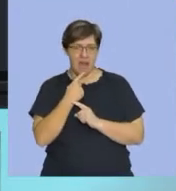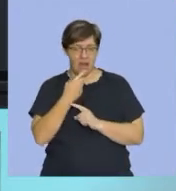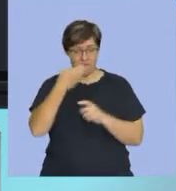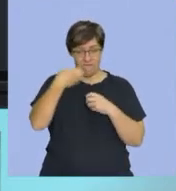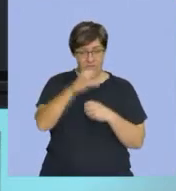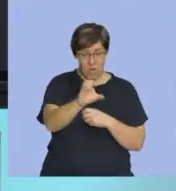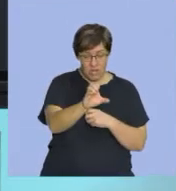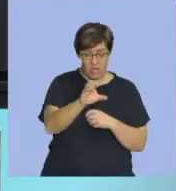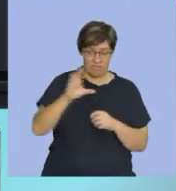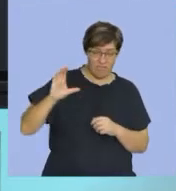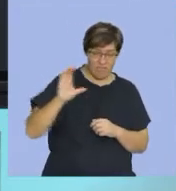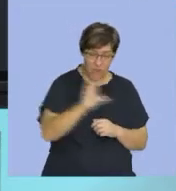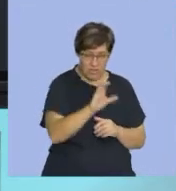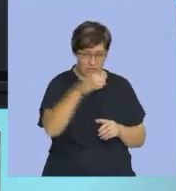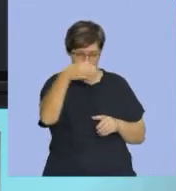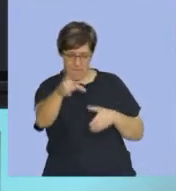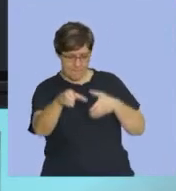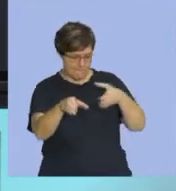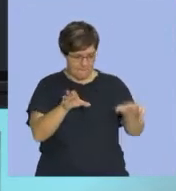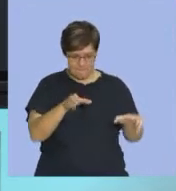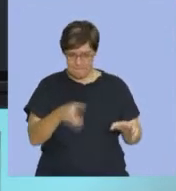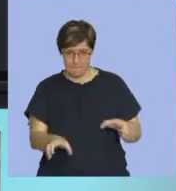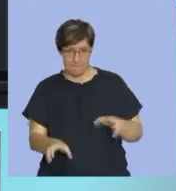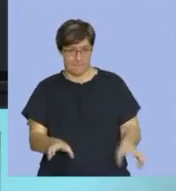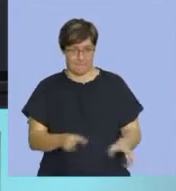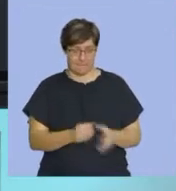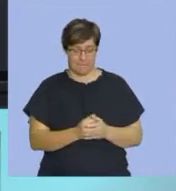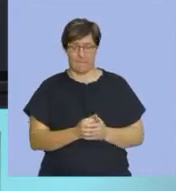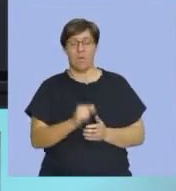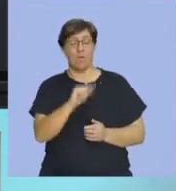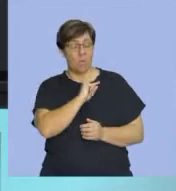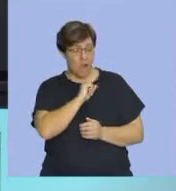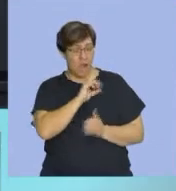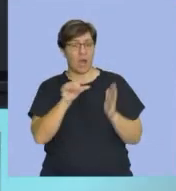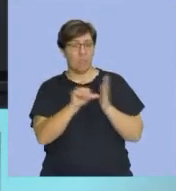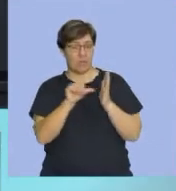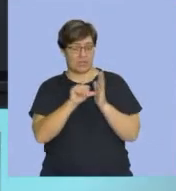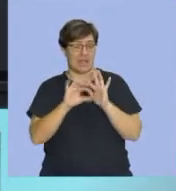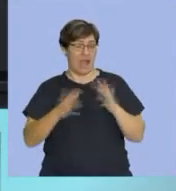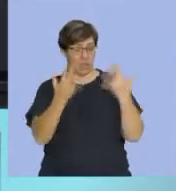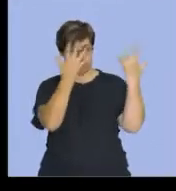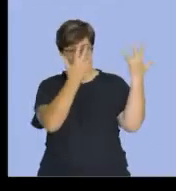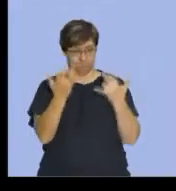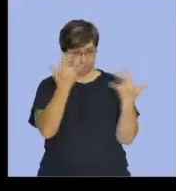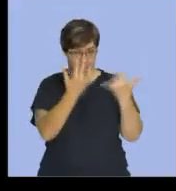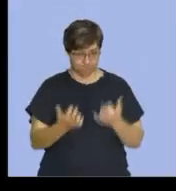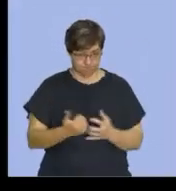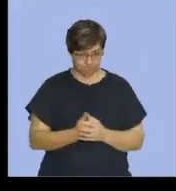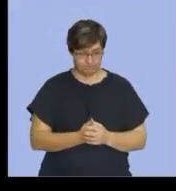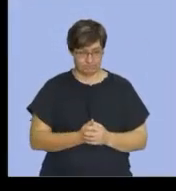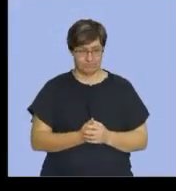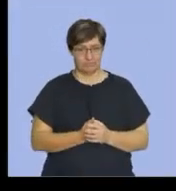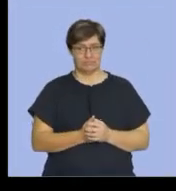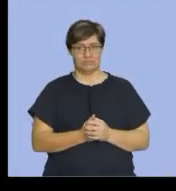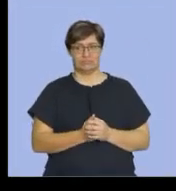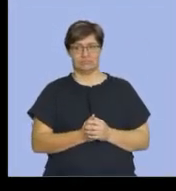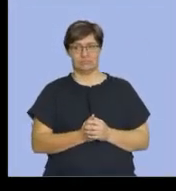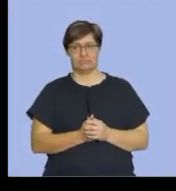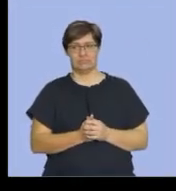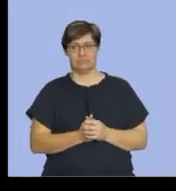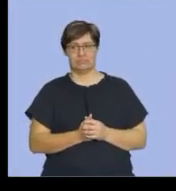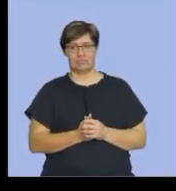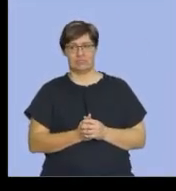forces up, okay? So that's what we're doing this time, because it's really important for calculations. So,